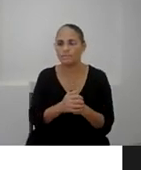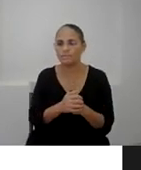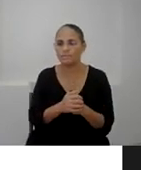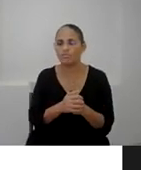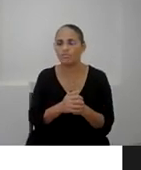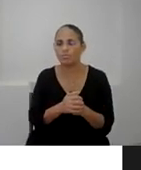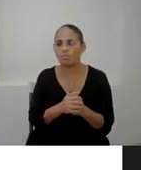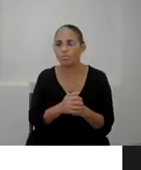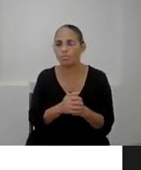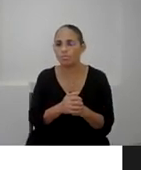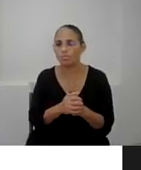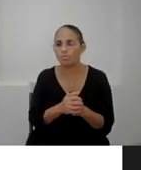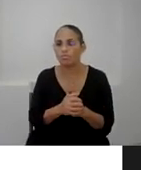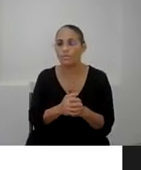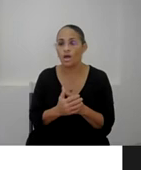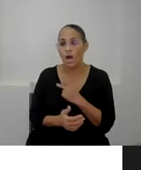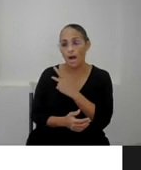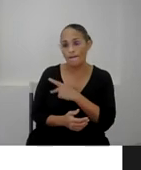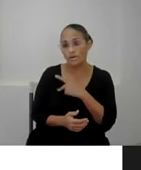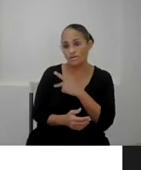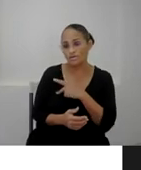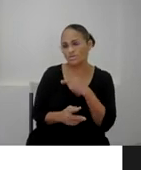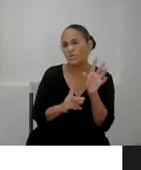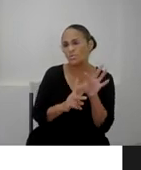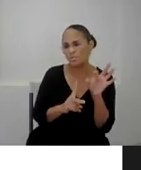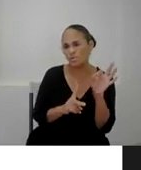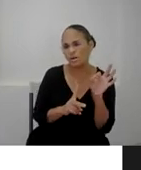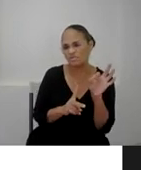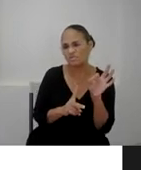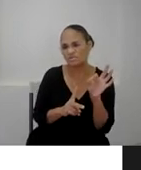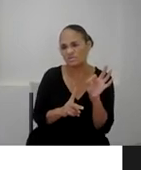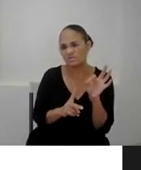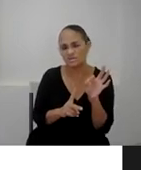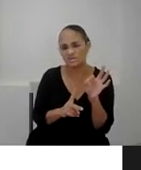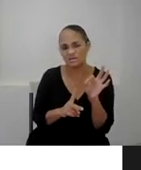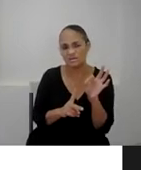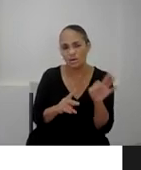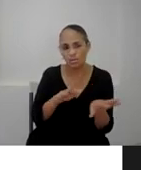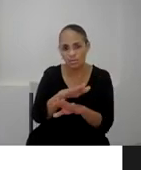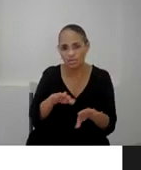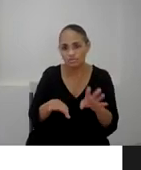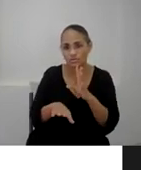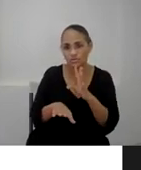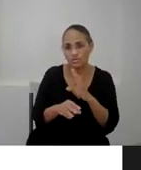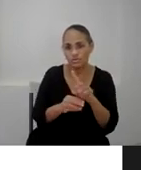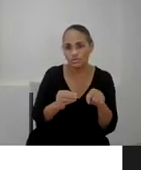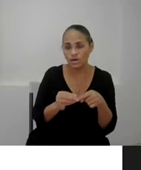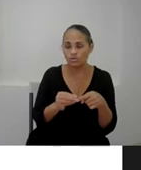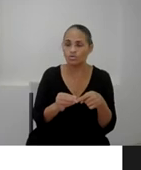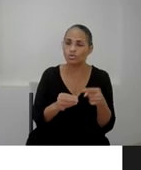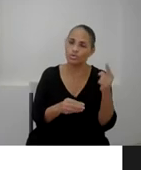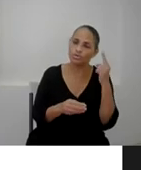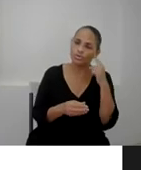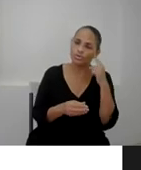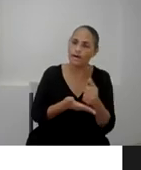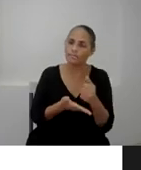But a personal preference indicator, and I'll look at it in a second, but that's basically a tool to help identify